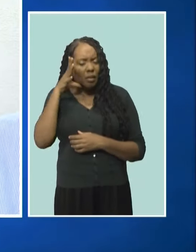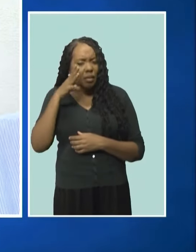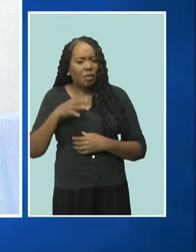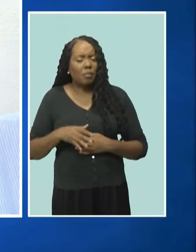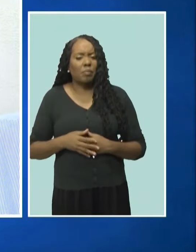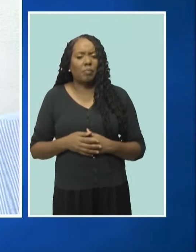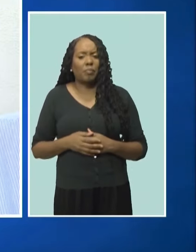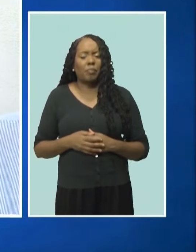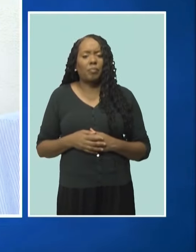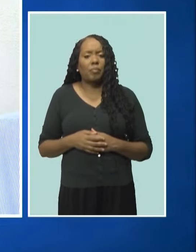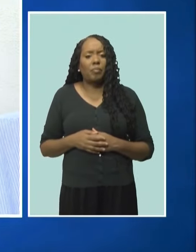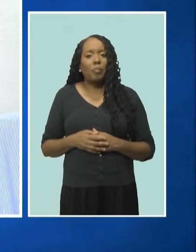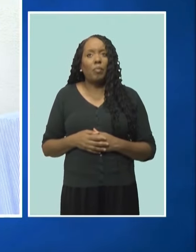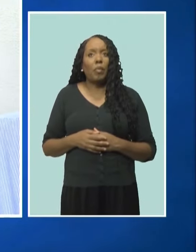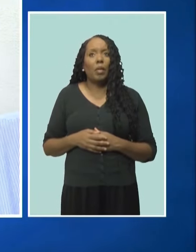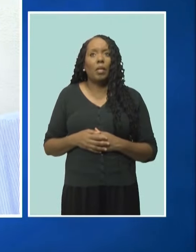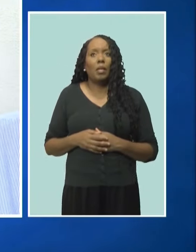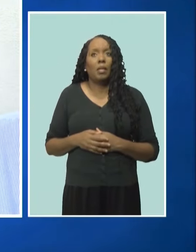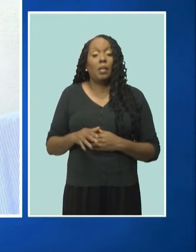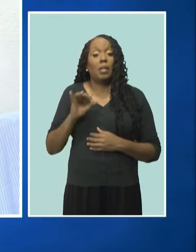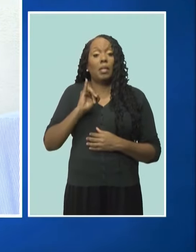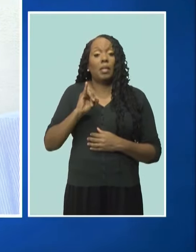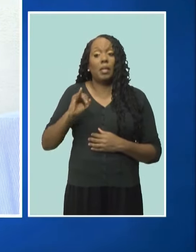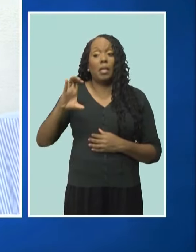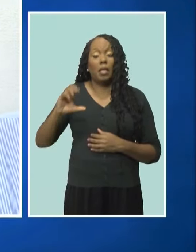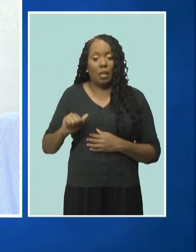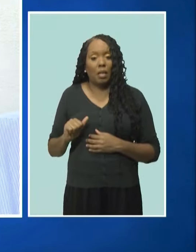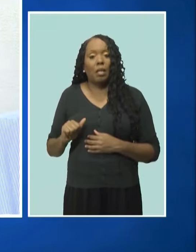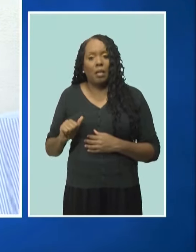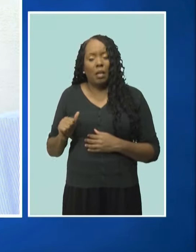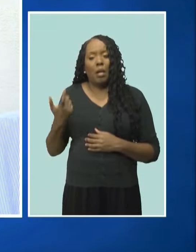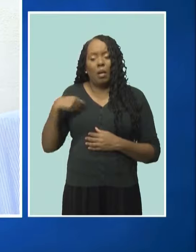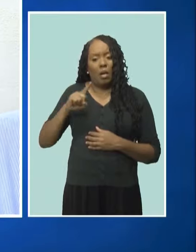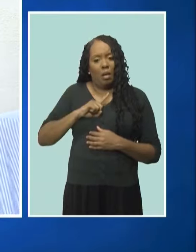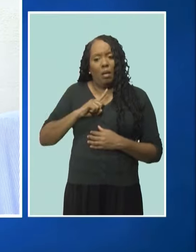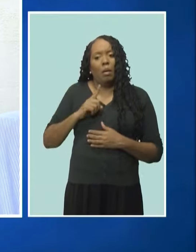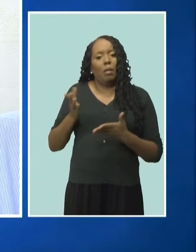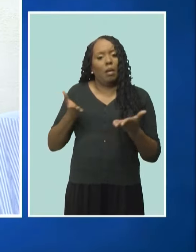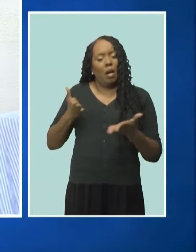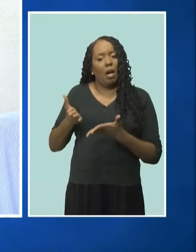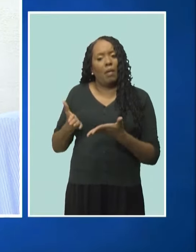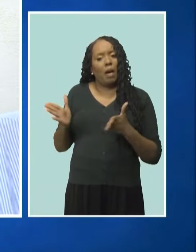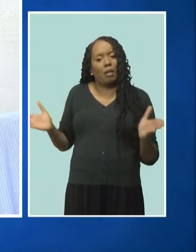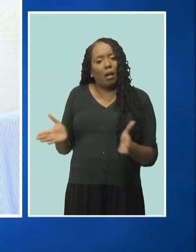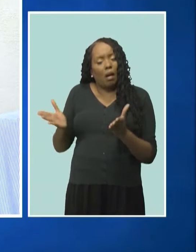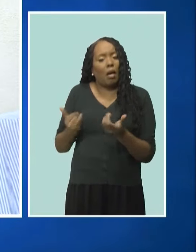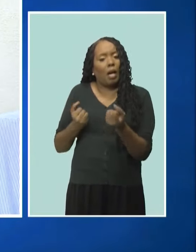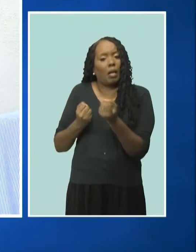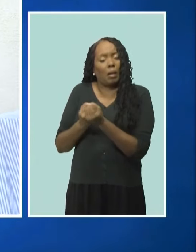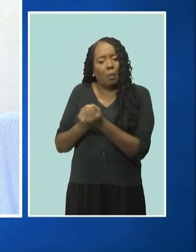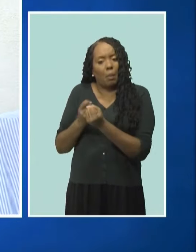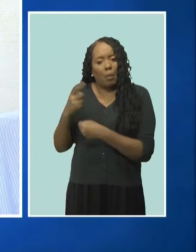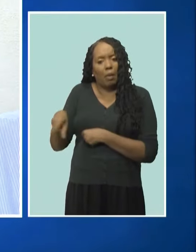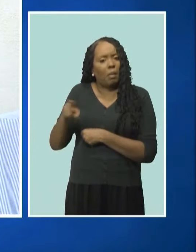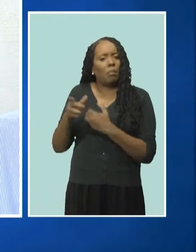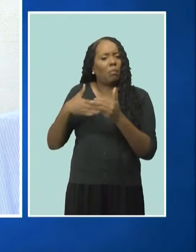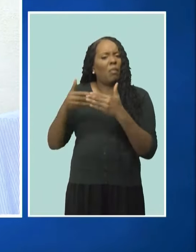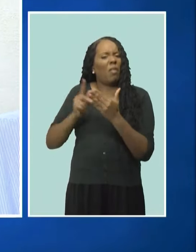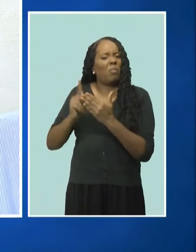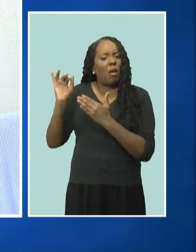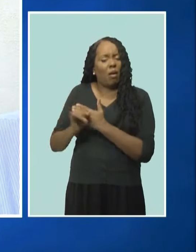And we serve, at least the ICA delegation serves as their secretariat to help them along with whatever projects